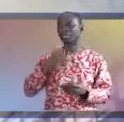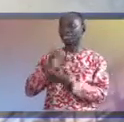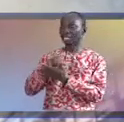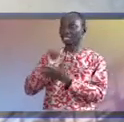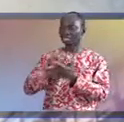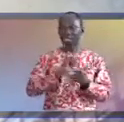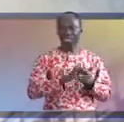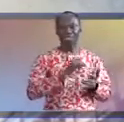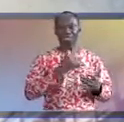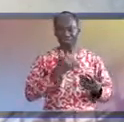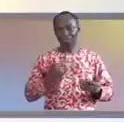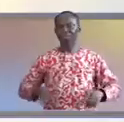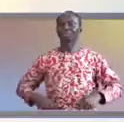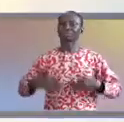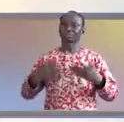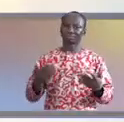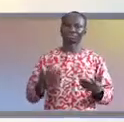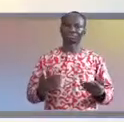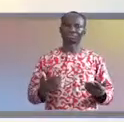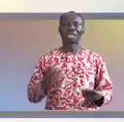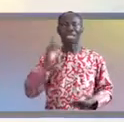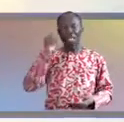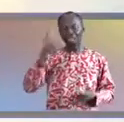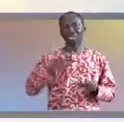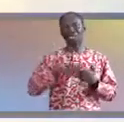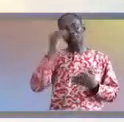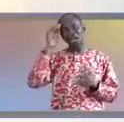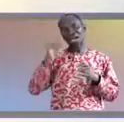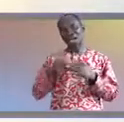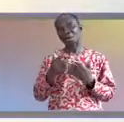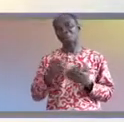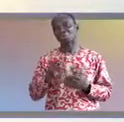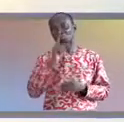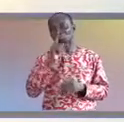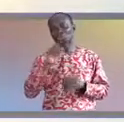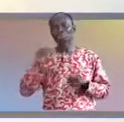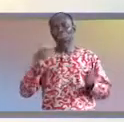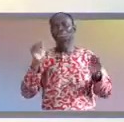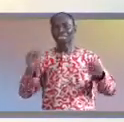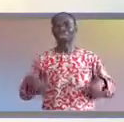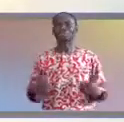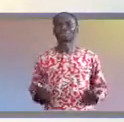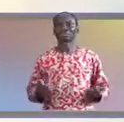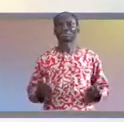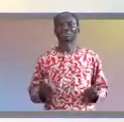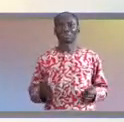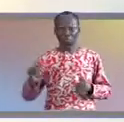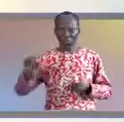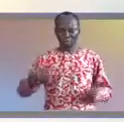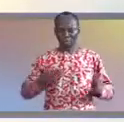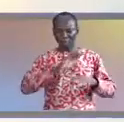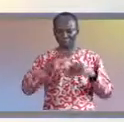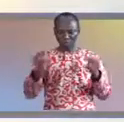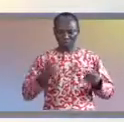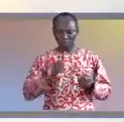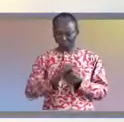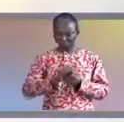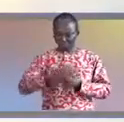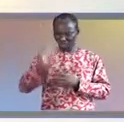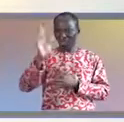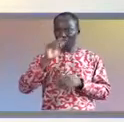ever boy sua, a yes or becan of bunny. Says a woo boy sua, a radid or bunny in our bechow, or can be